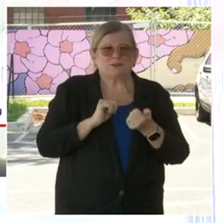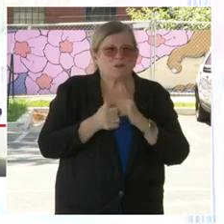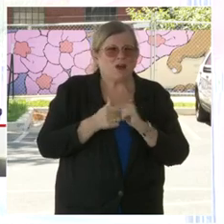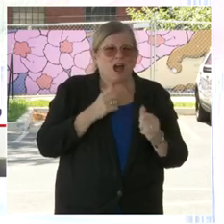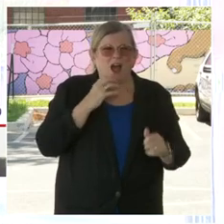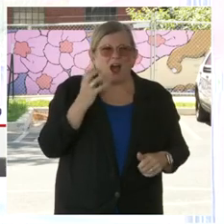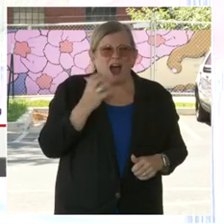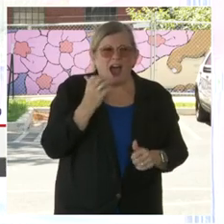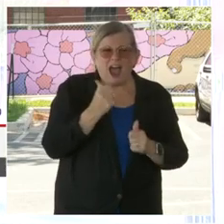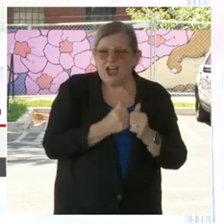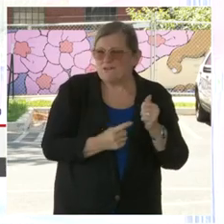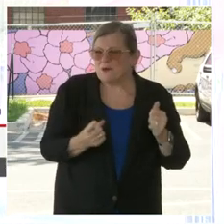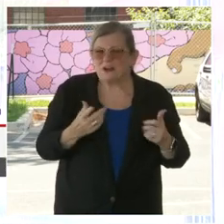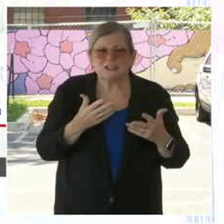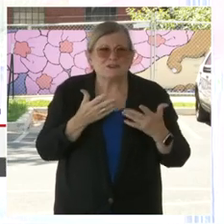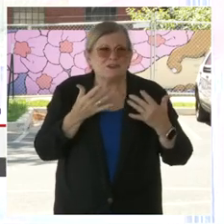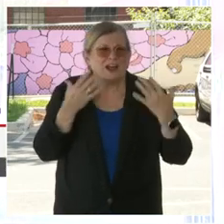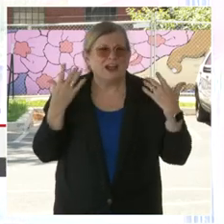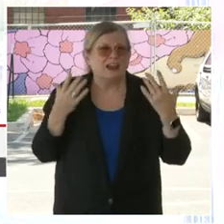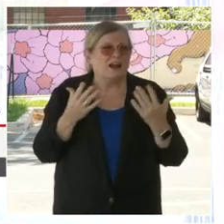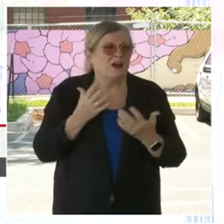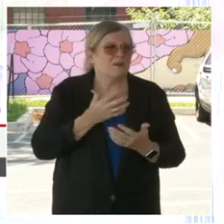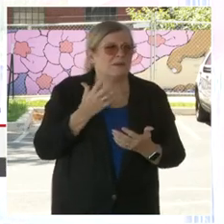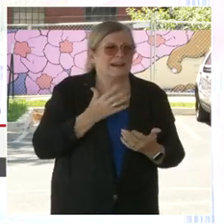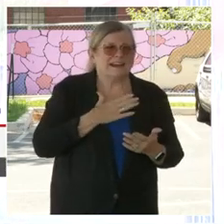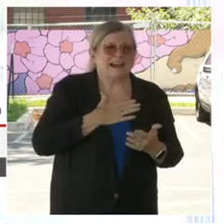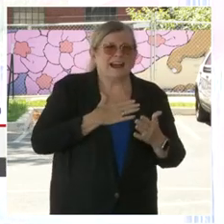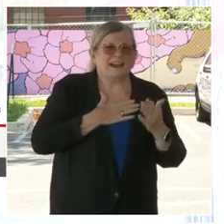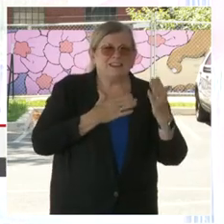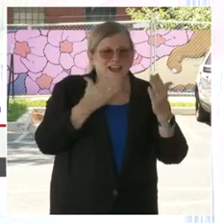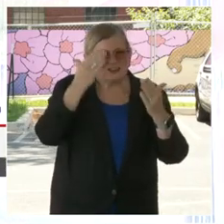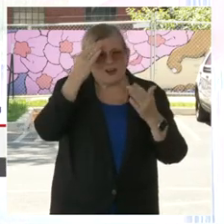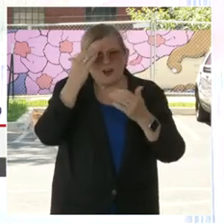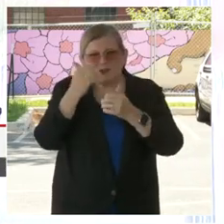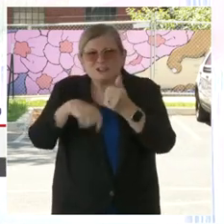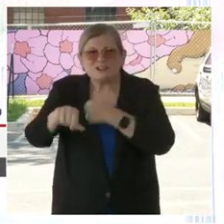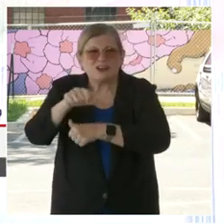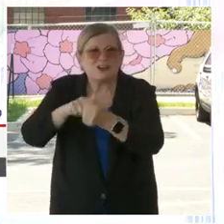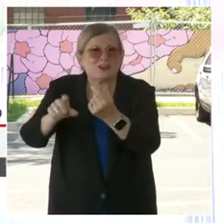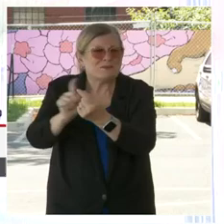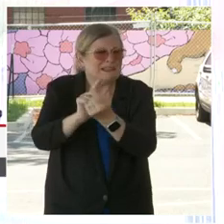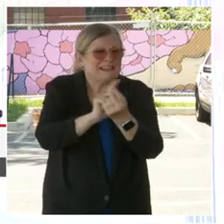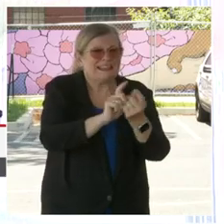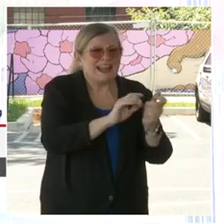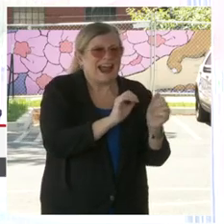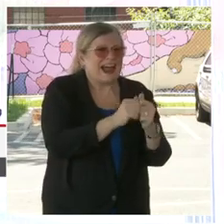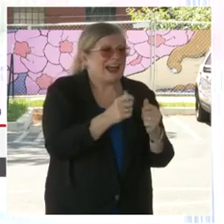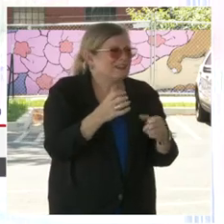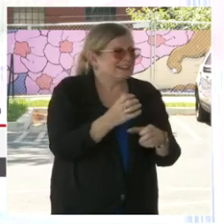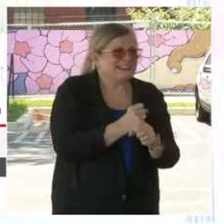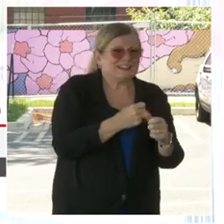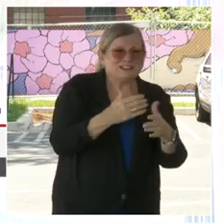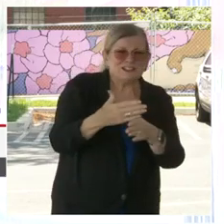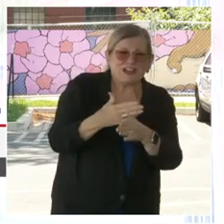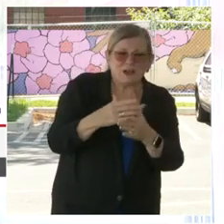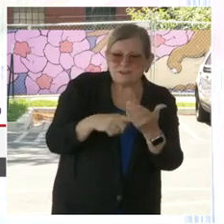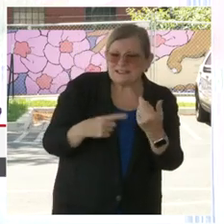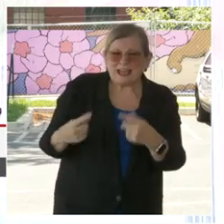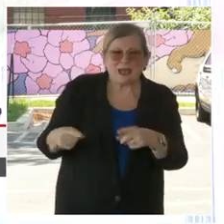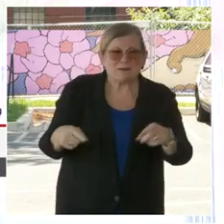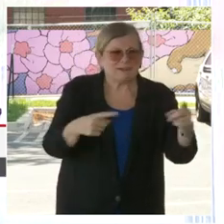there, how much they know the communities, how much they can share what's happening on this